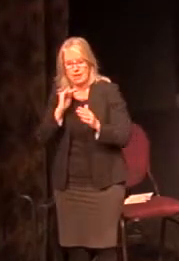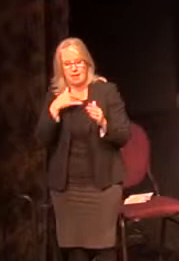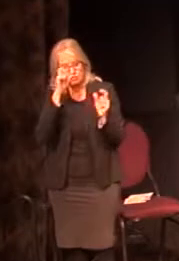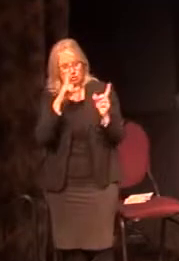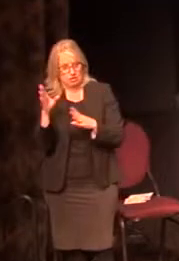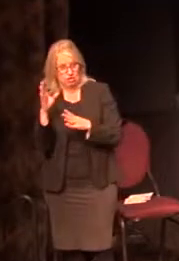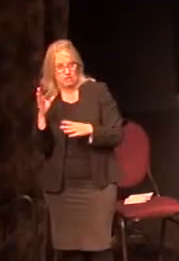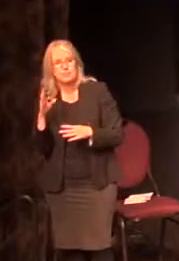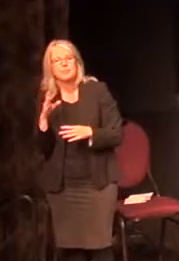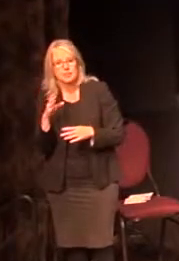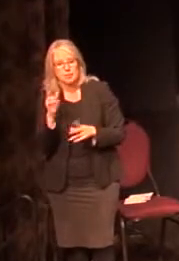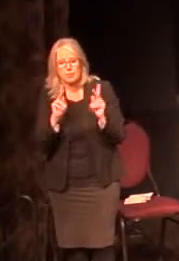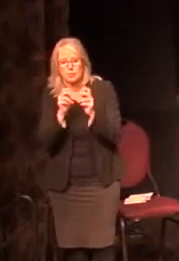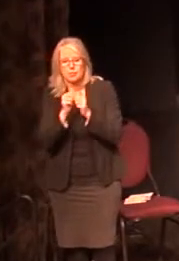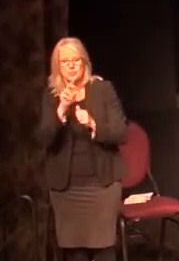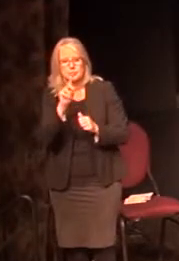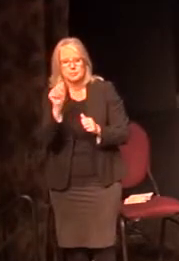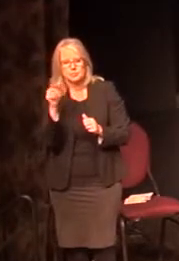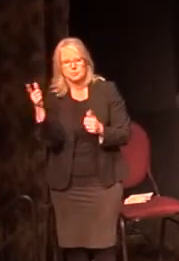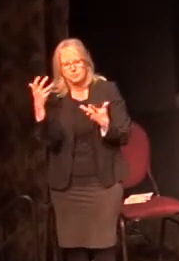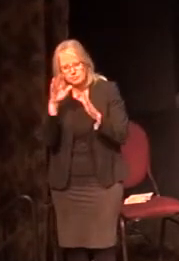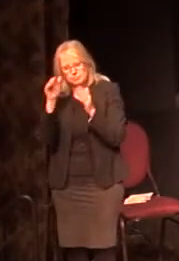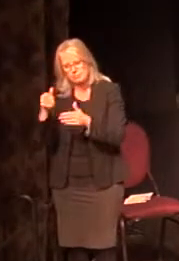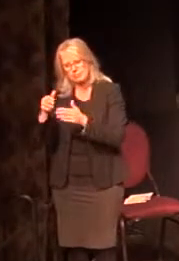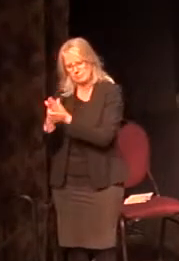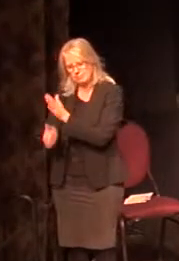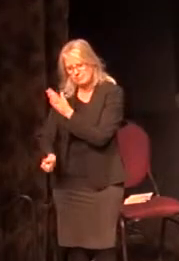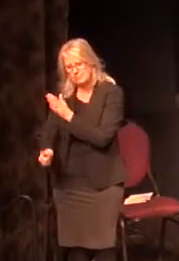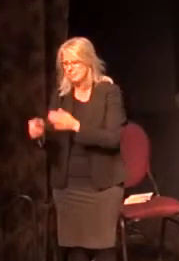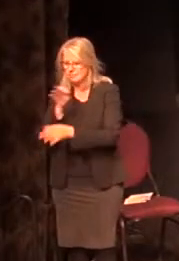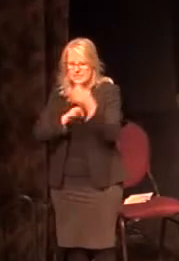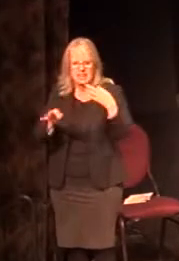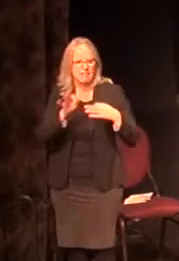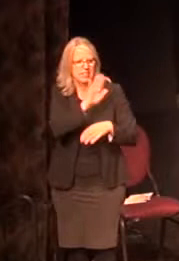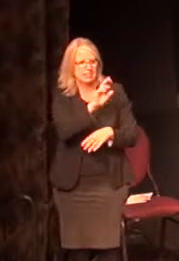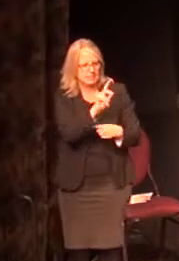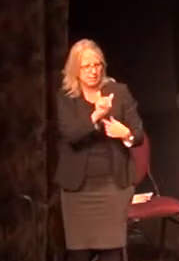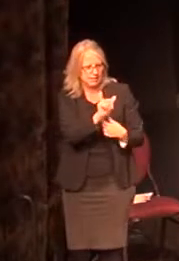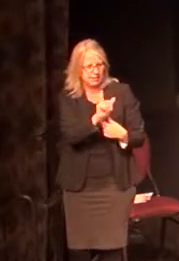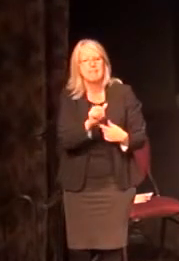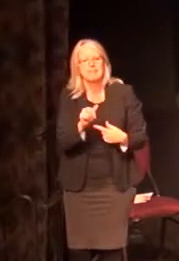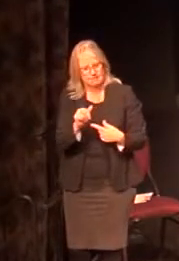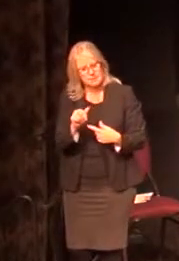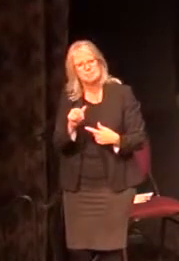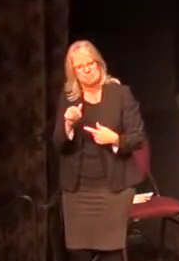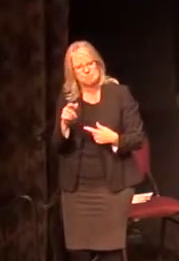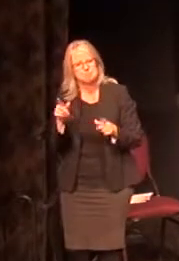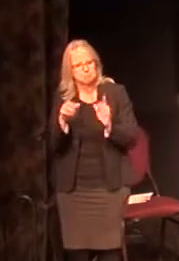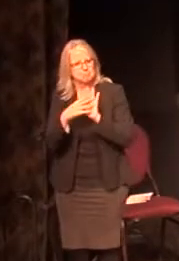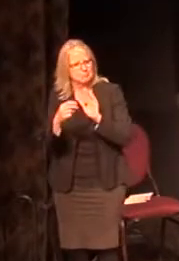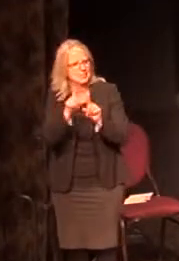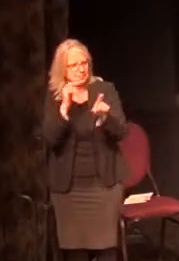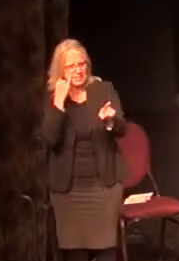was people with disabilities, they really want to focus on their abilities rather than their disabilities. And I think this echoes what Gary